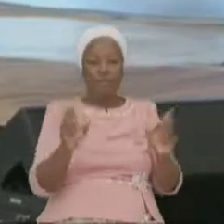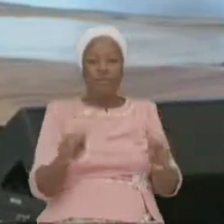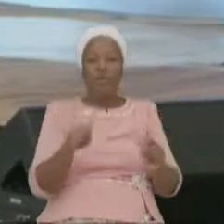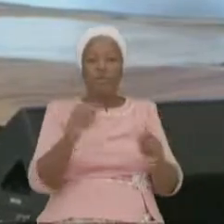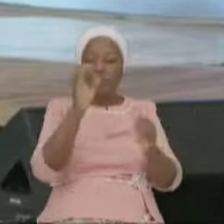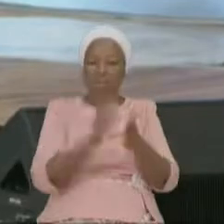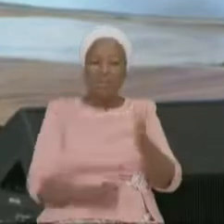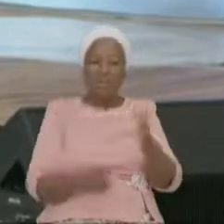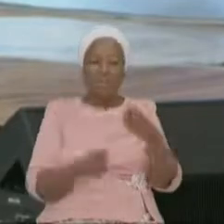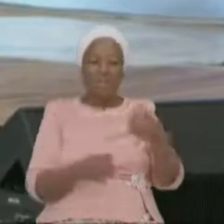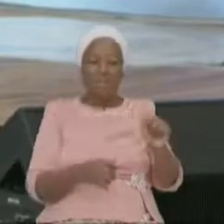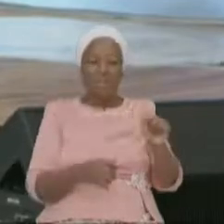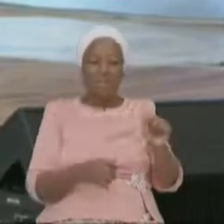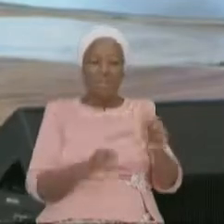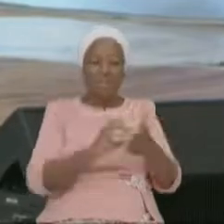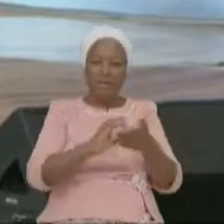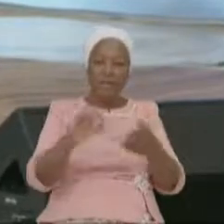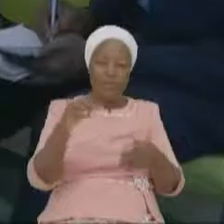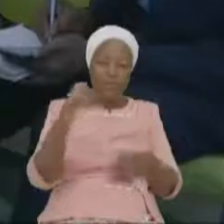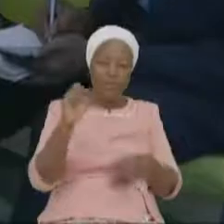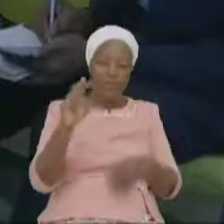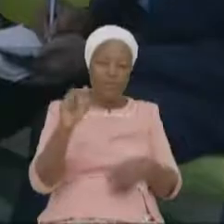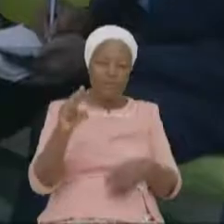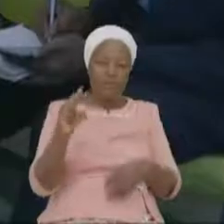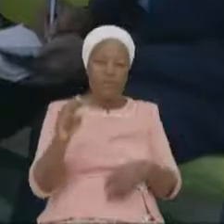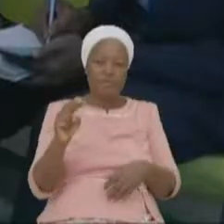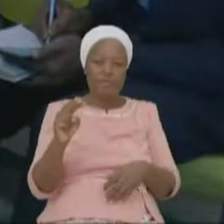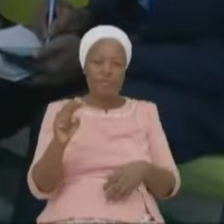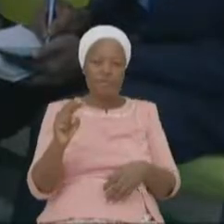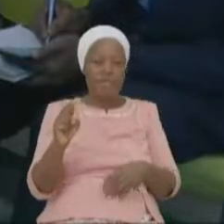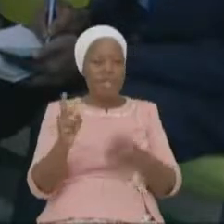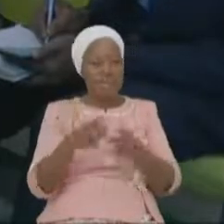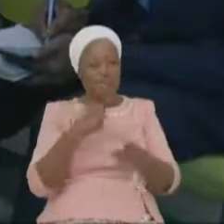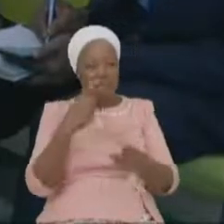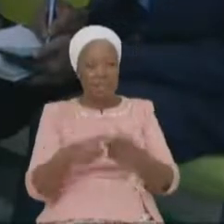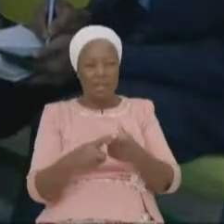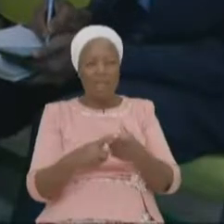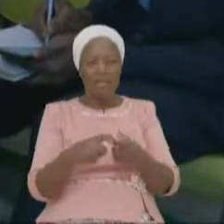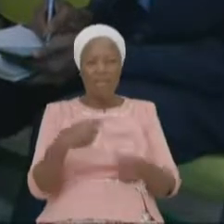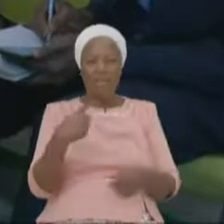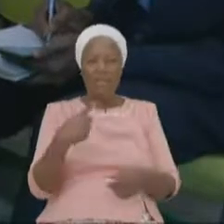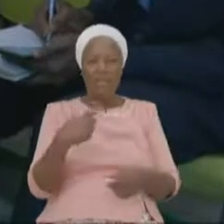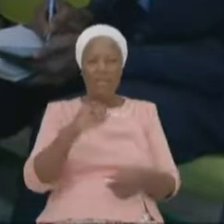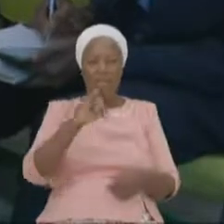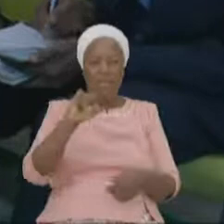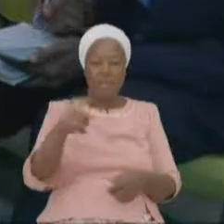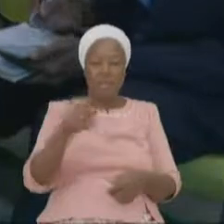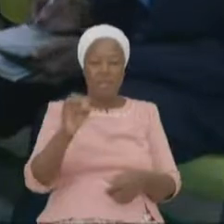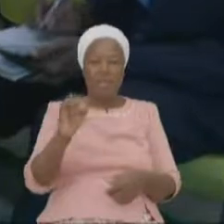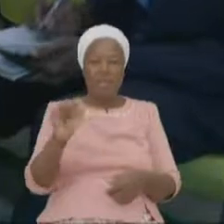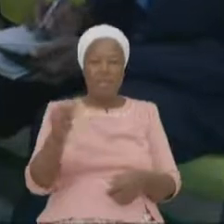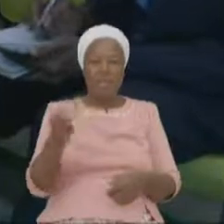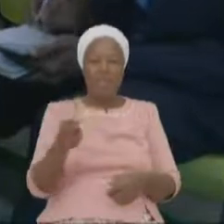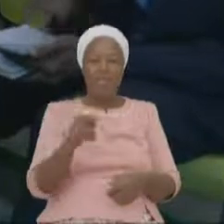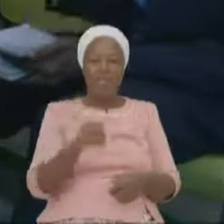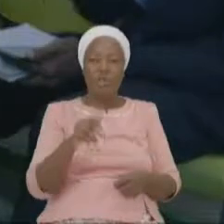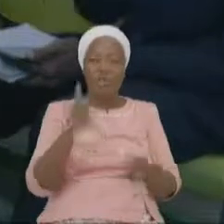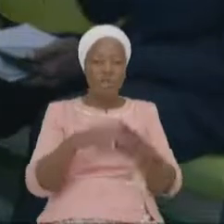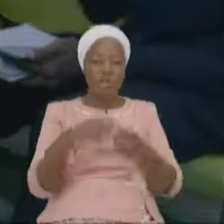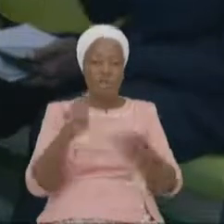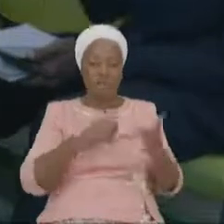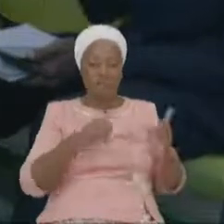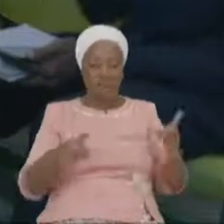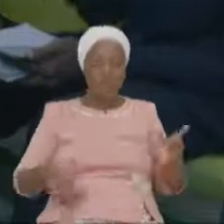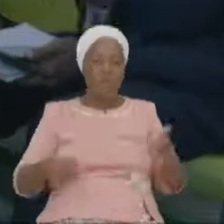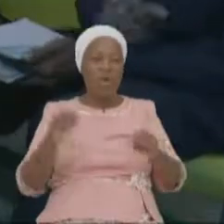from verse 12. Joshua chapter 10, verse 12. Then speak Joshua to the Lord in